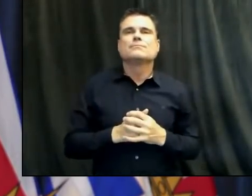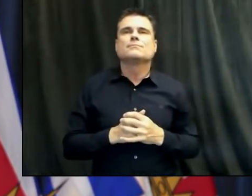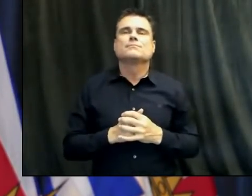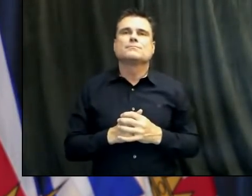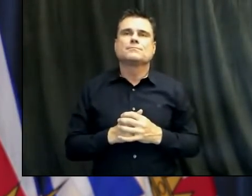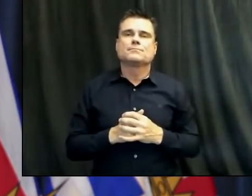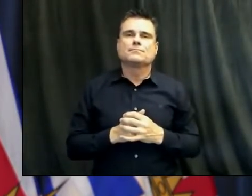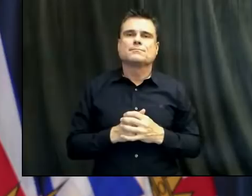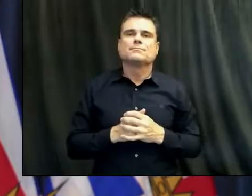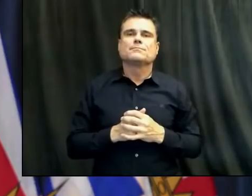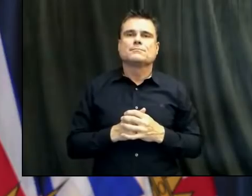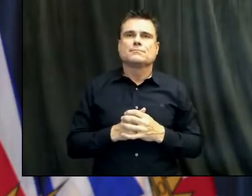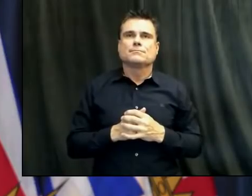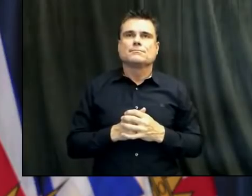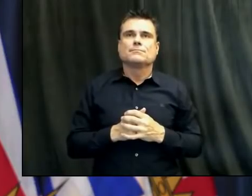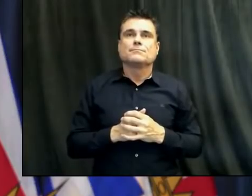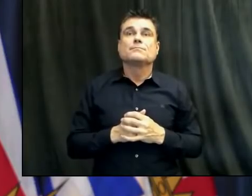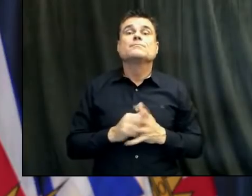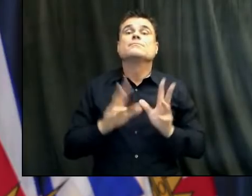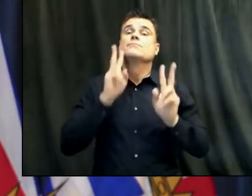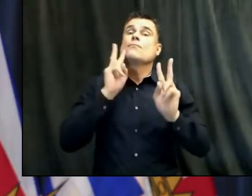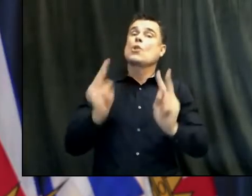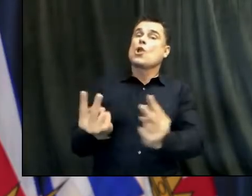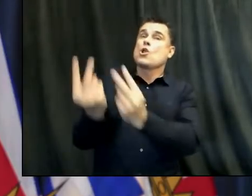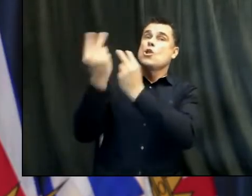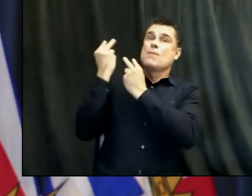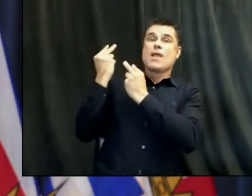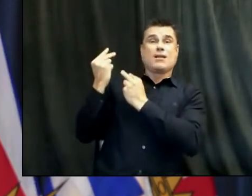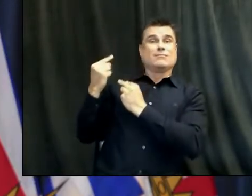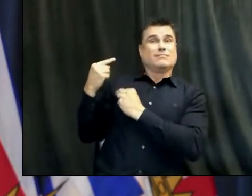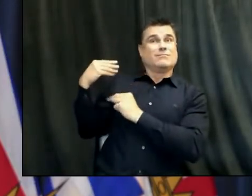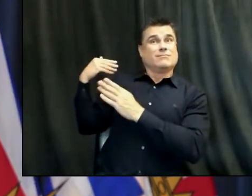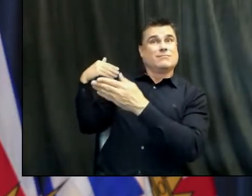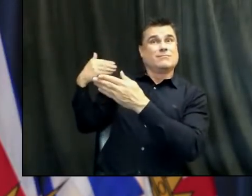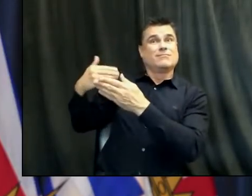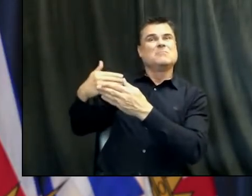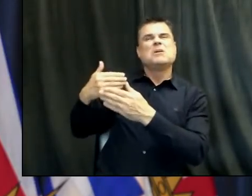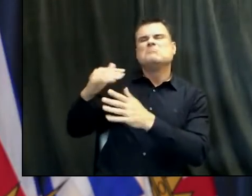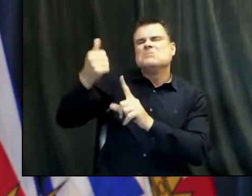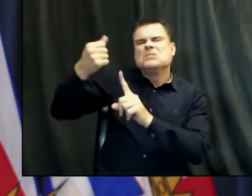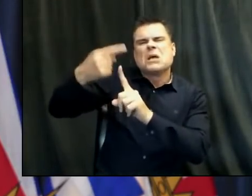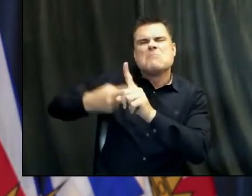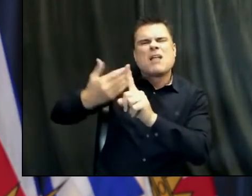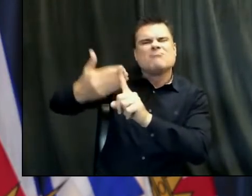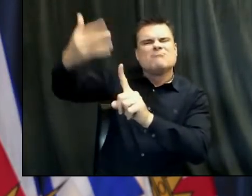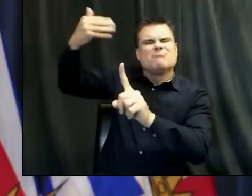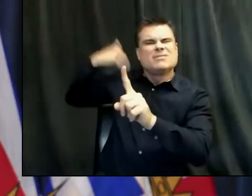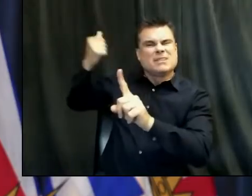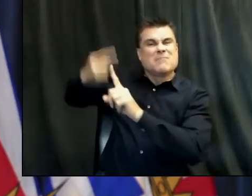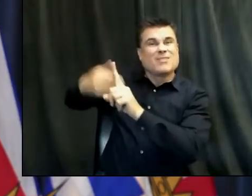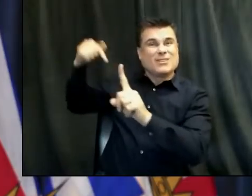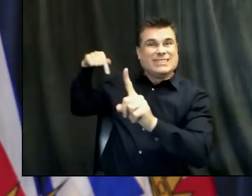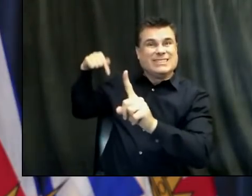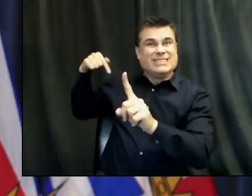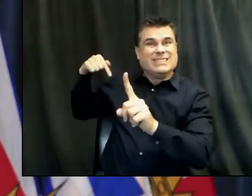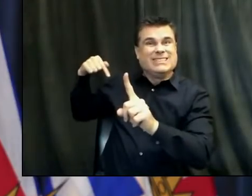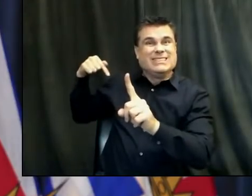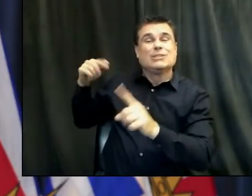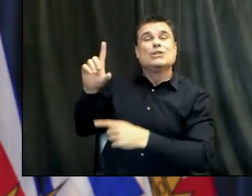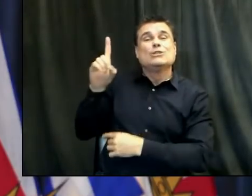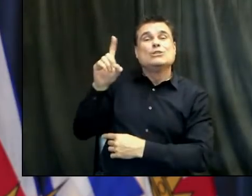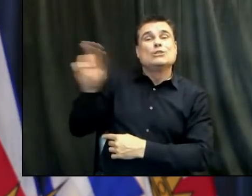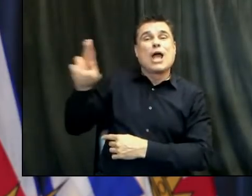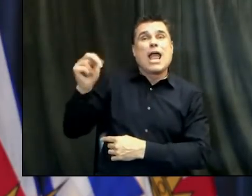after our first case of COVID-19 about 10 months ago, a little over 10 months ago. It's hard to